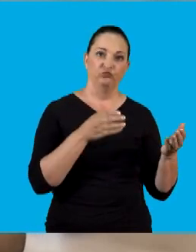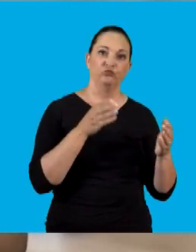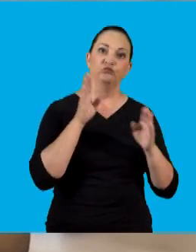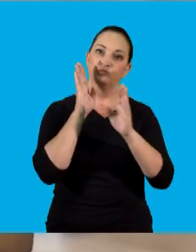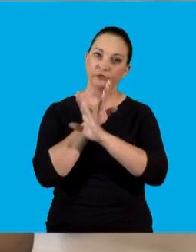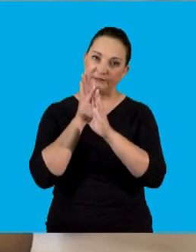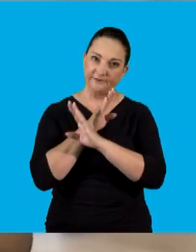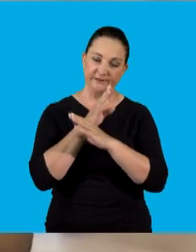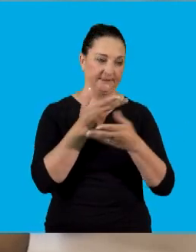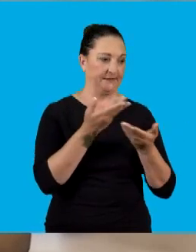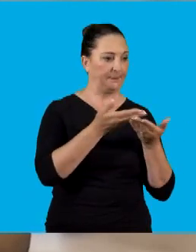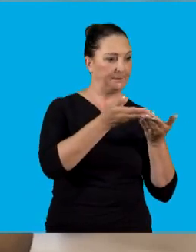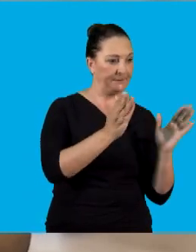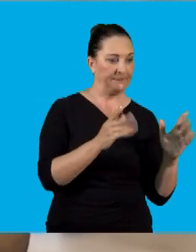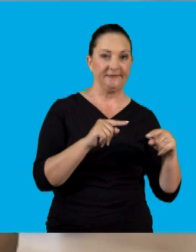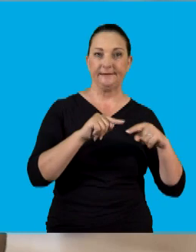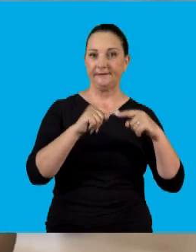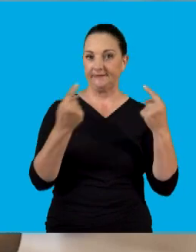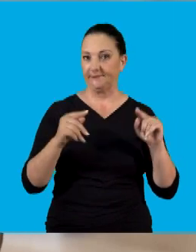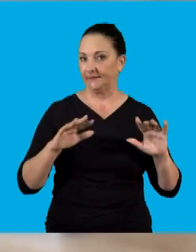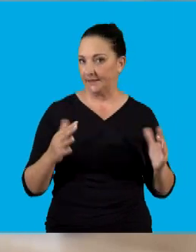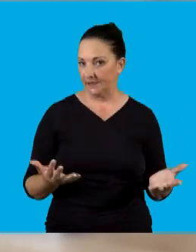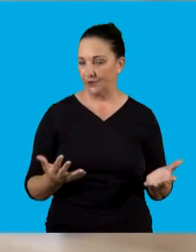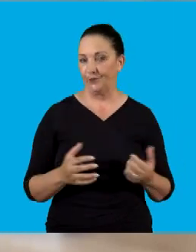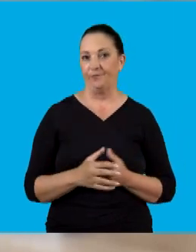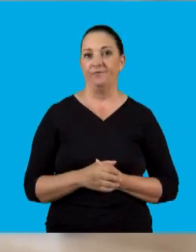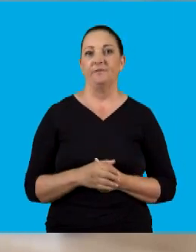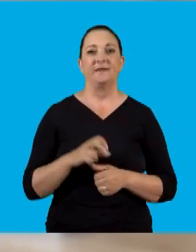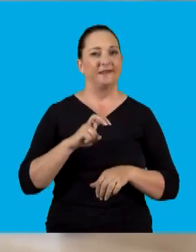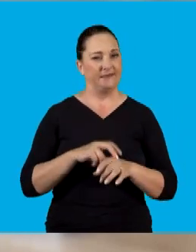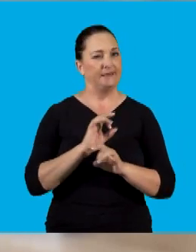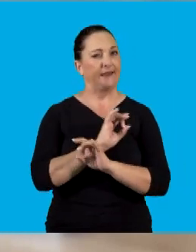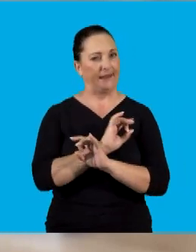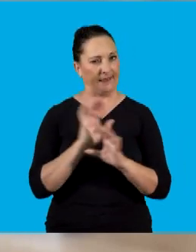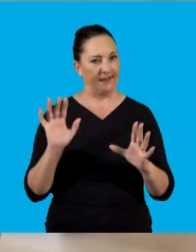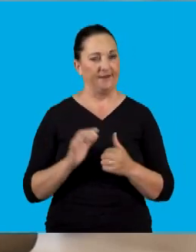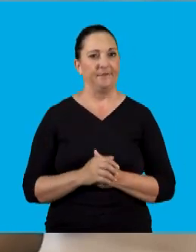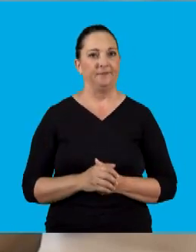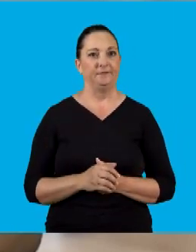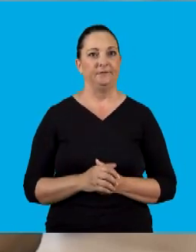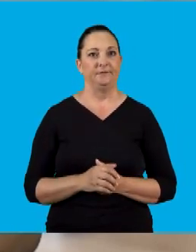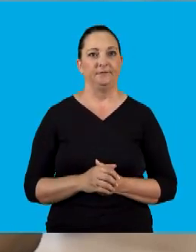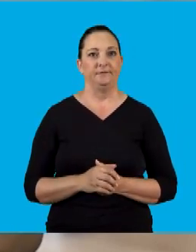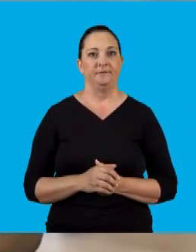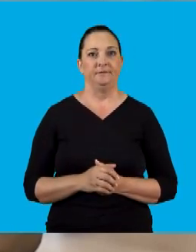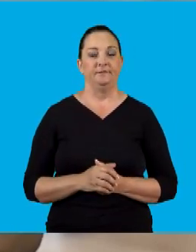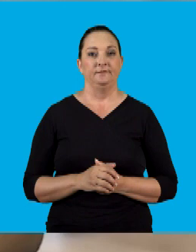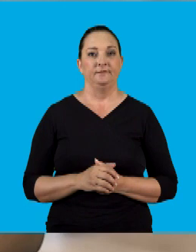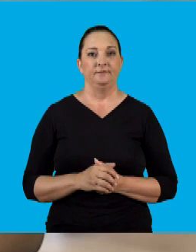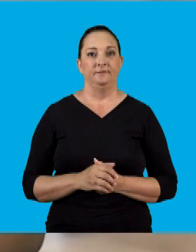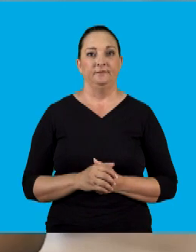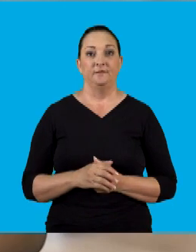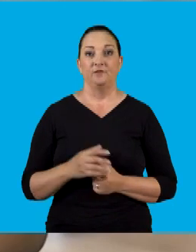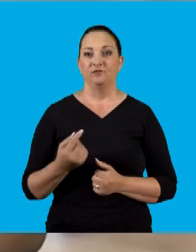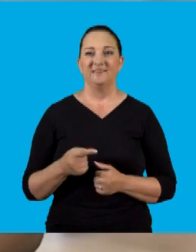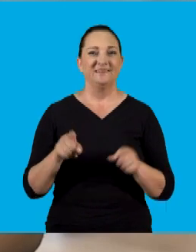sector differs from the public sector differs from the public sector. So the differences have to be